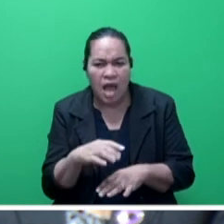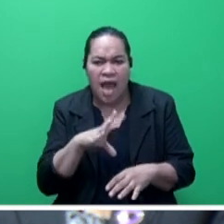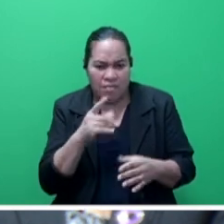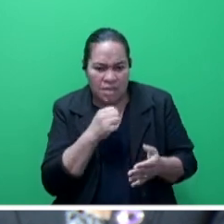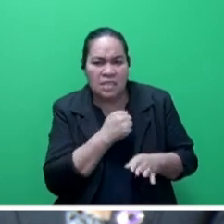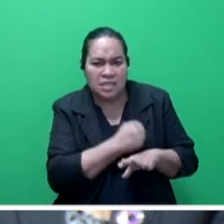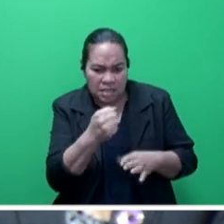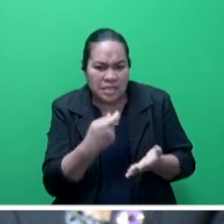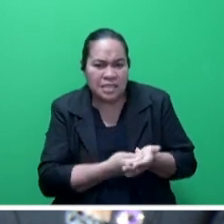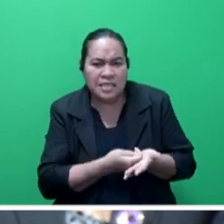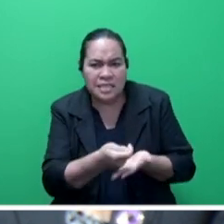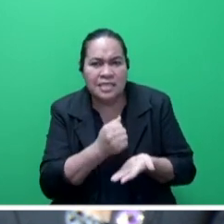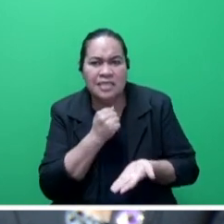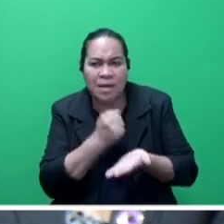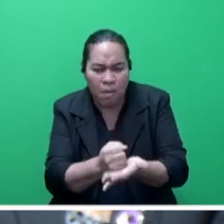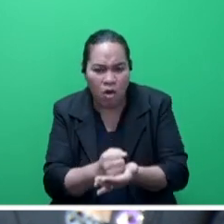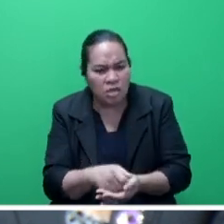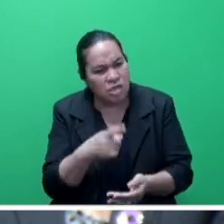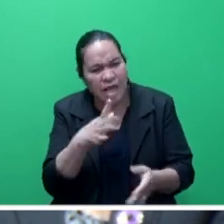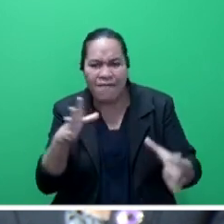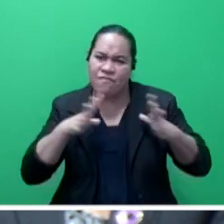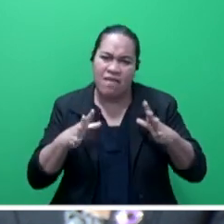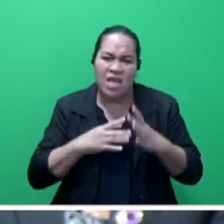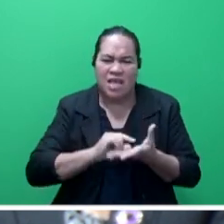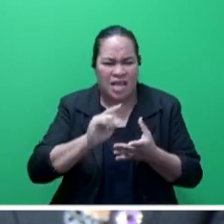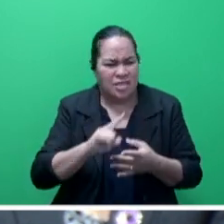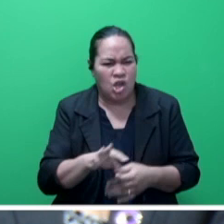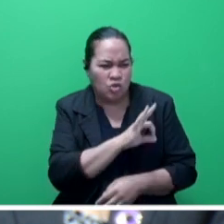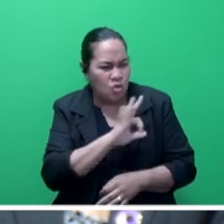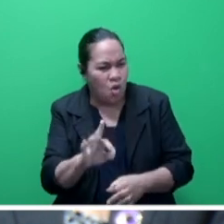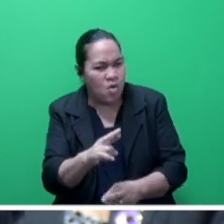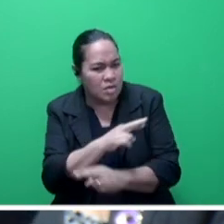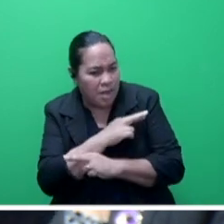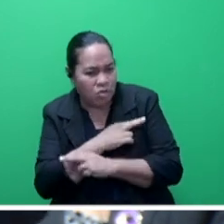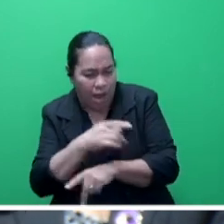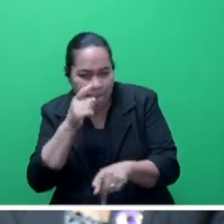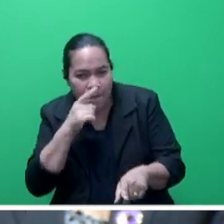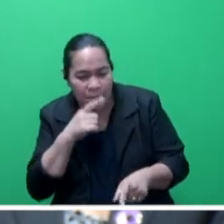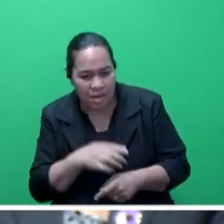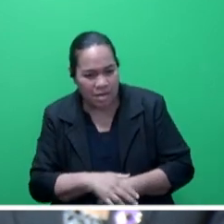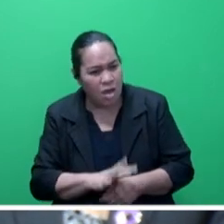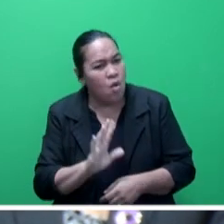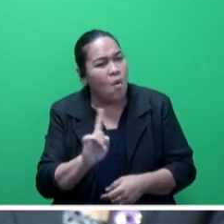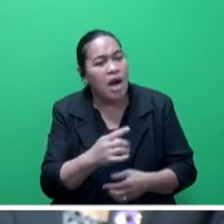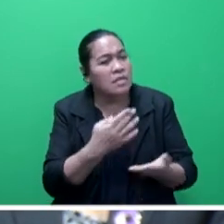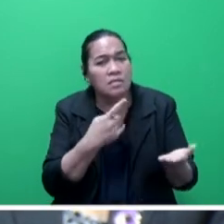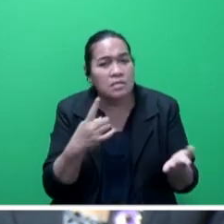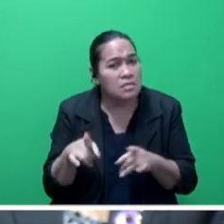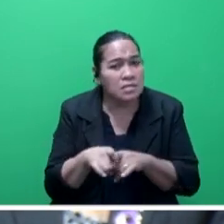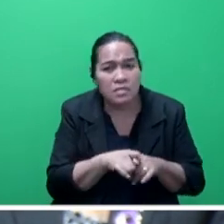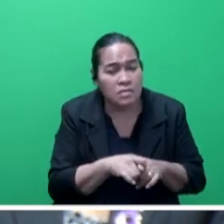is absolute gross disrespect to our people, Honourable Speaker, sir. What they're essentially